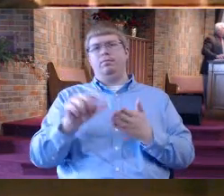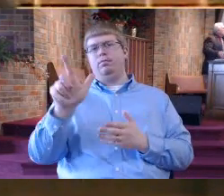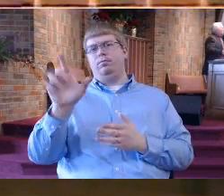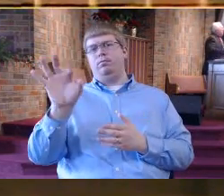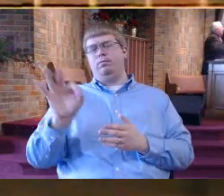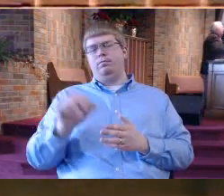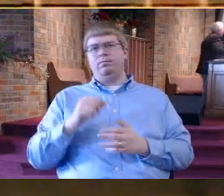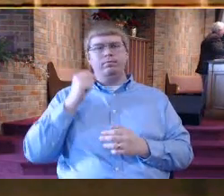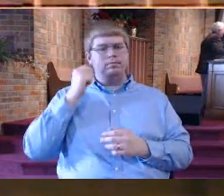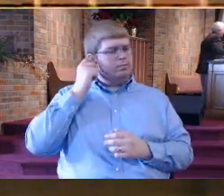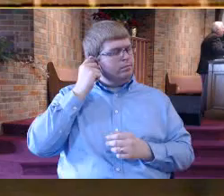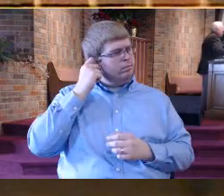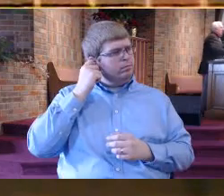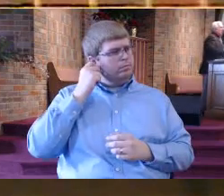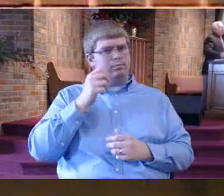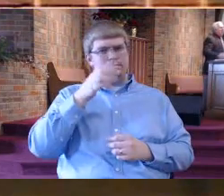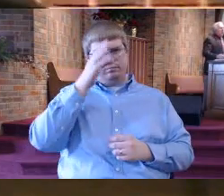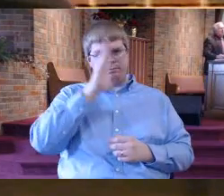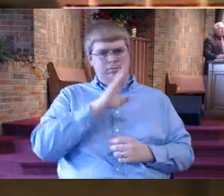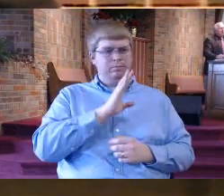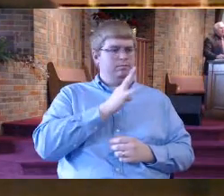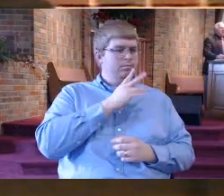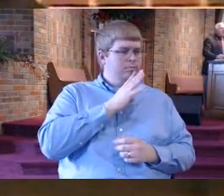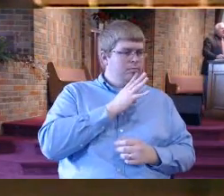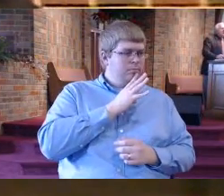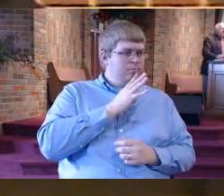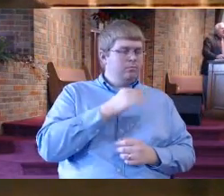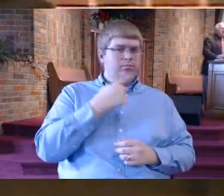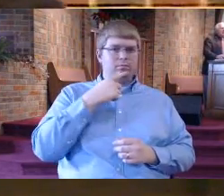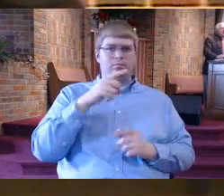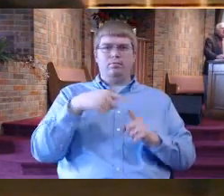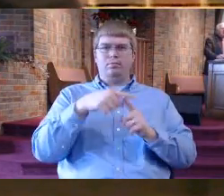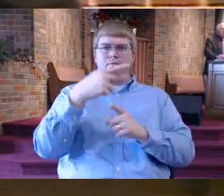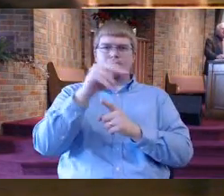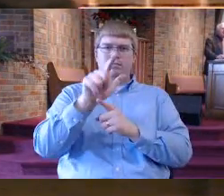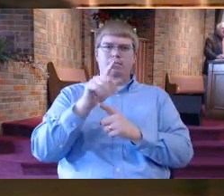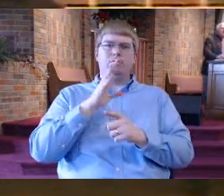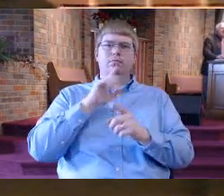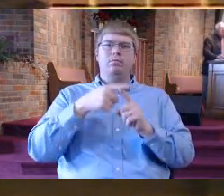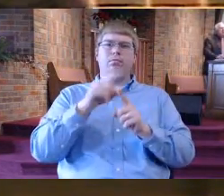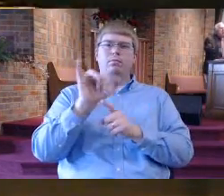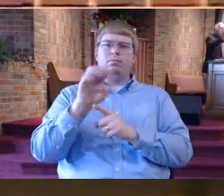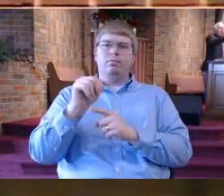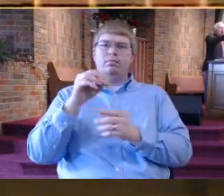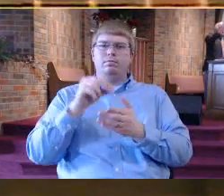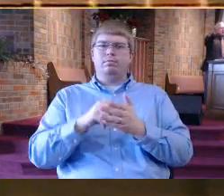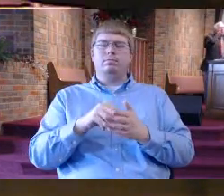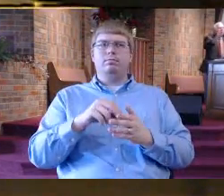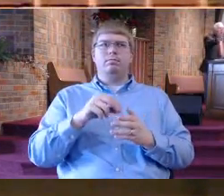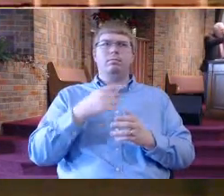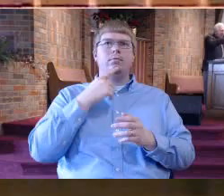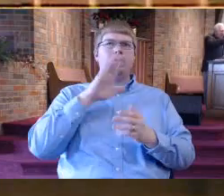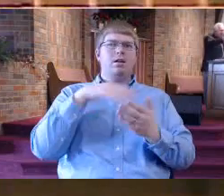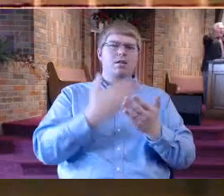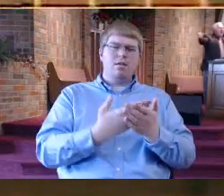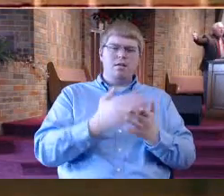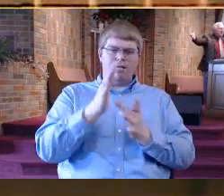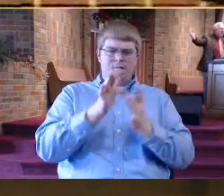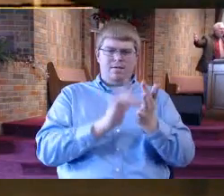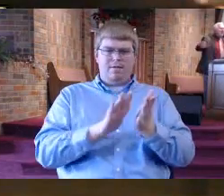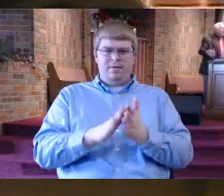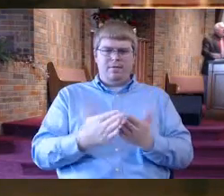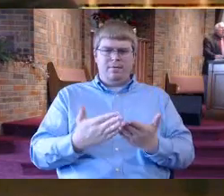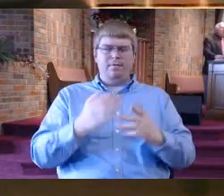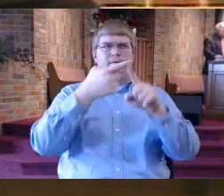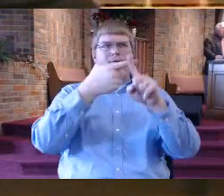29. The speaking God. When Paul would talk to Timothy in 2 Timothy chapter 3, verse 15, he would say, all Scripture is inspired of